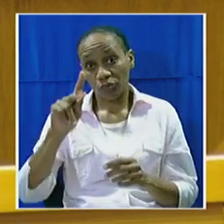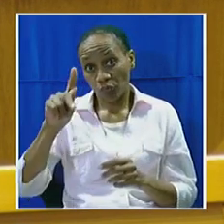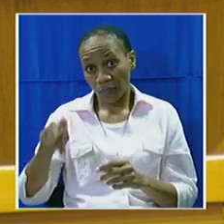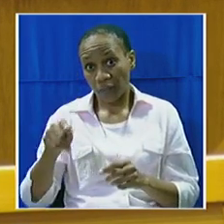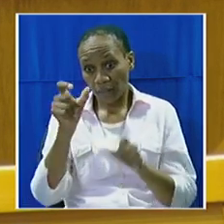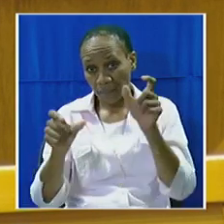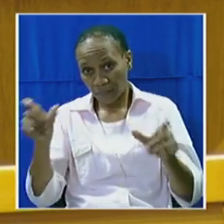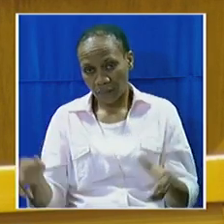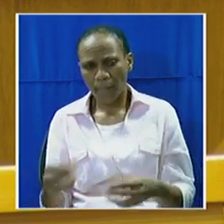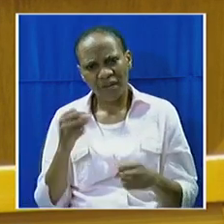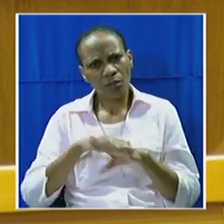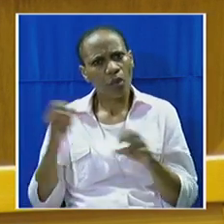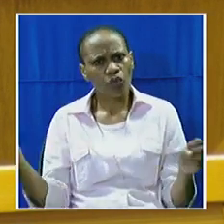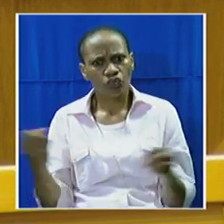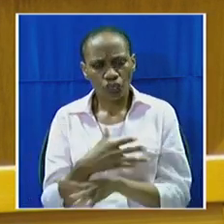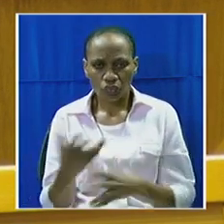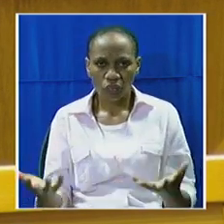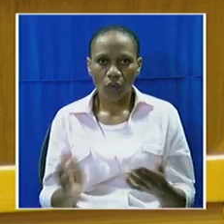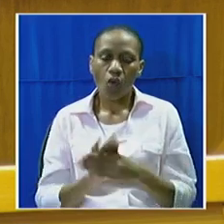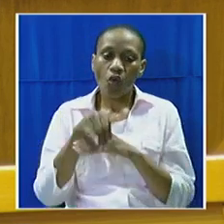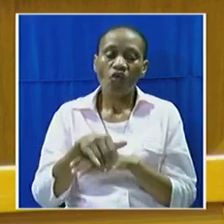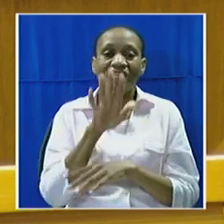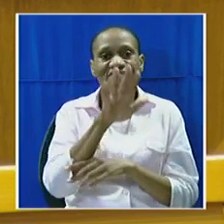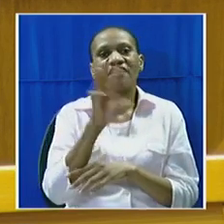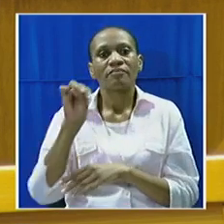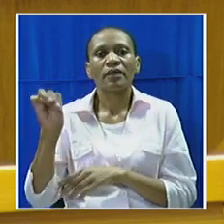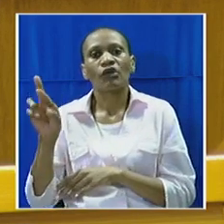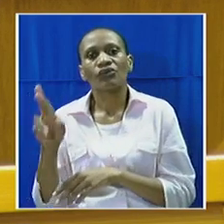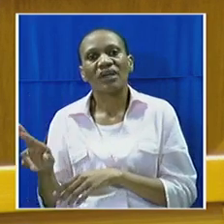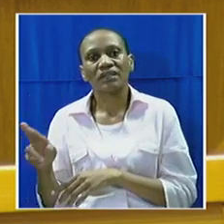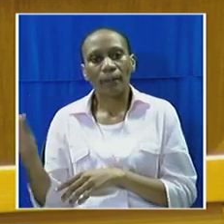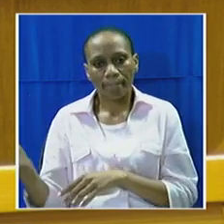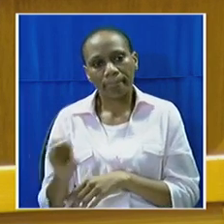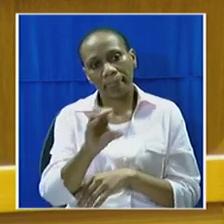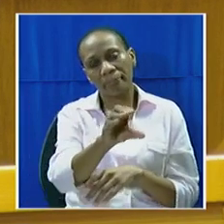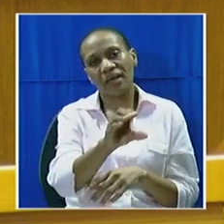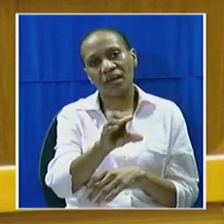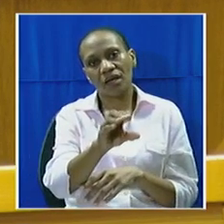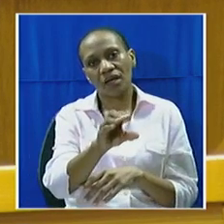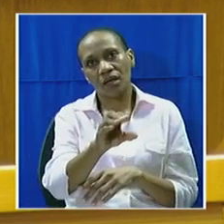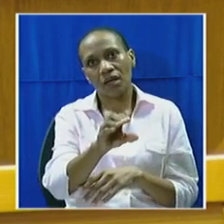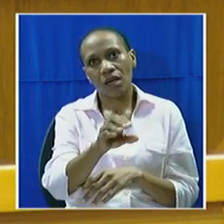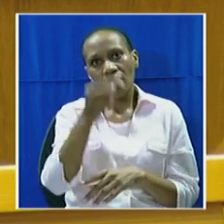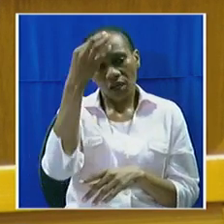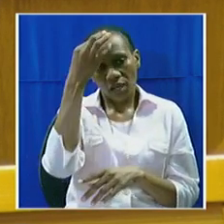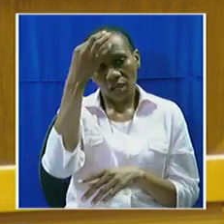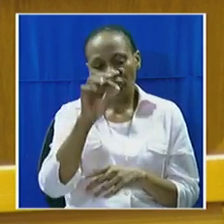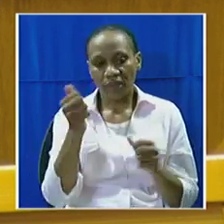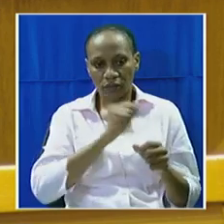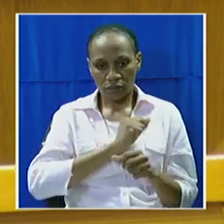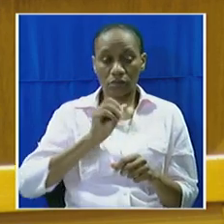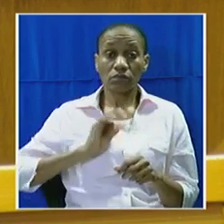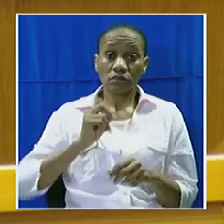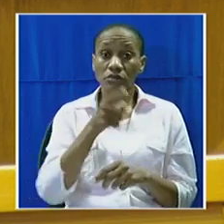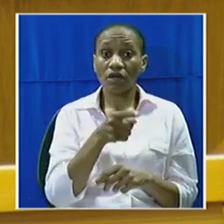even more shockingly, more than 5 million was paid to non-qualifying government employees who